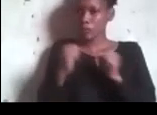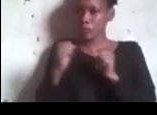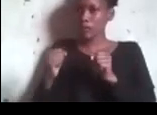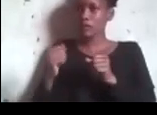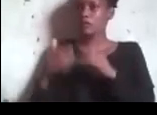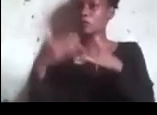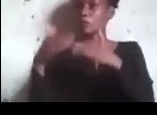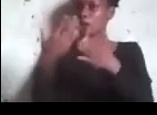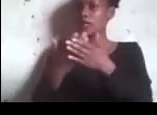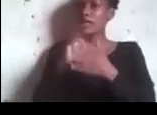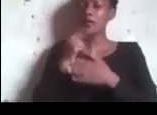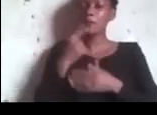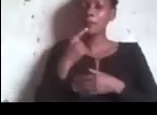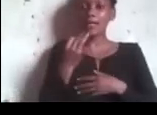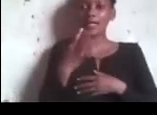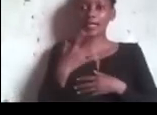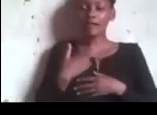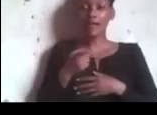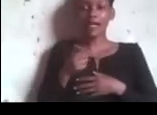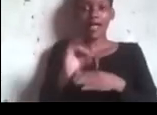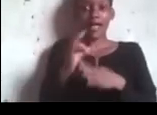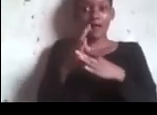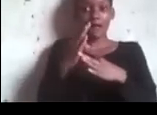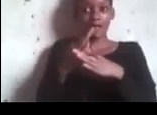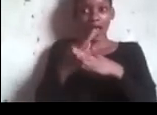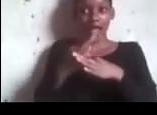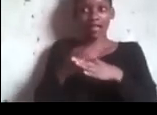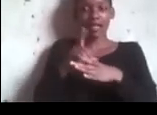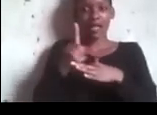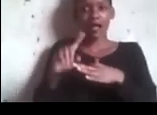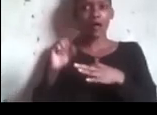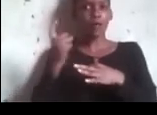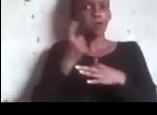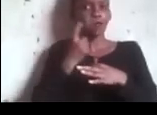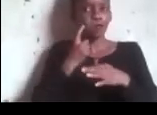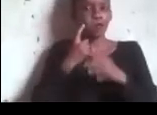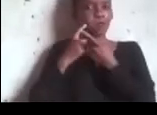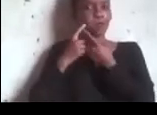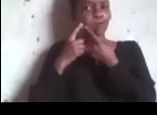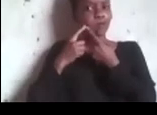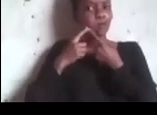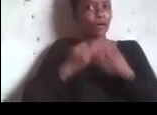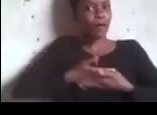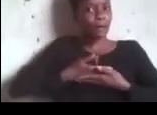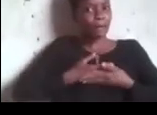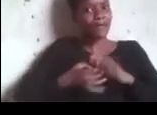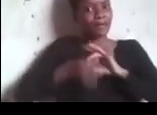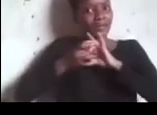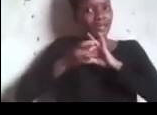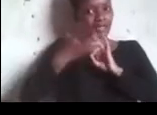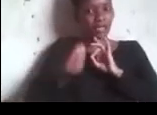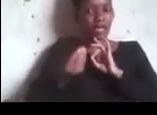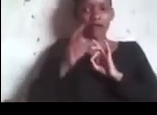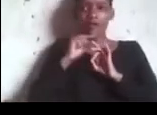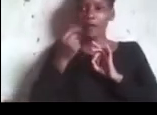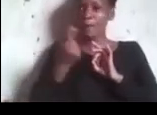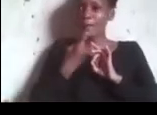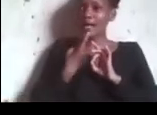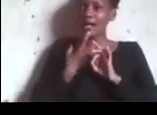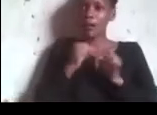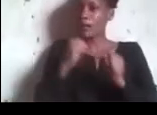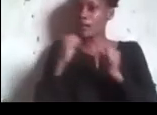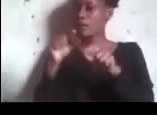committed father may not qualify at all for the parental rights and responsibilities. So this section